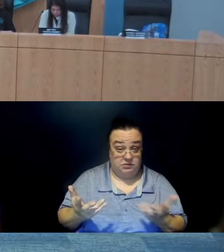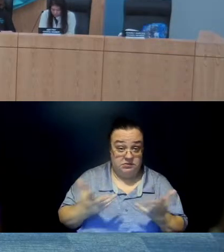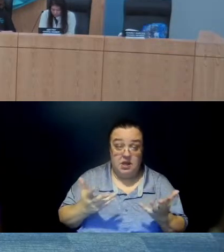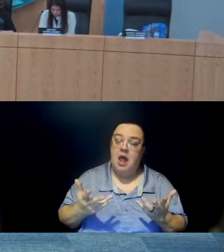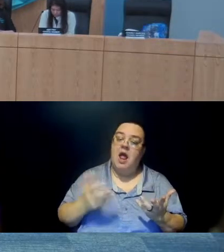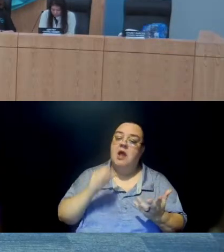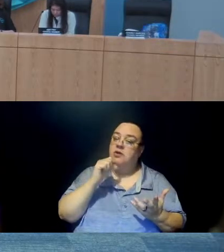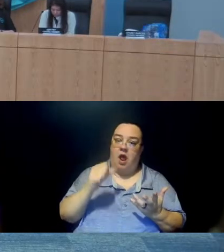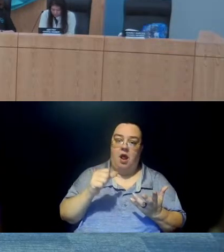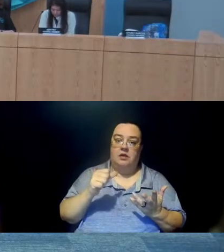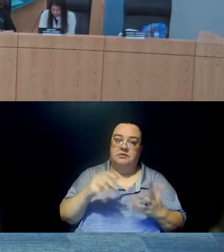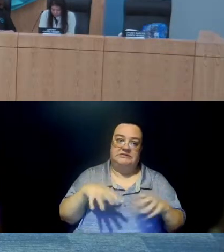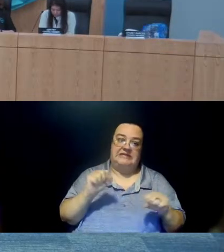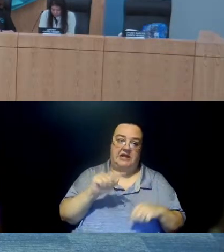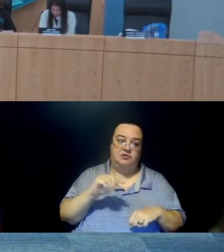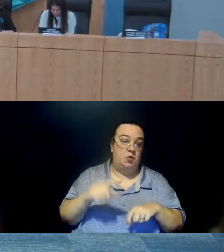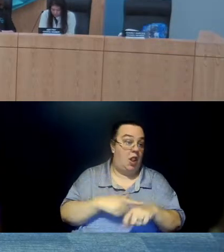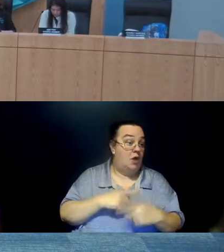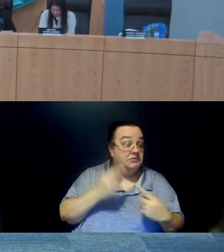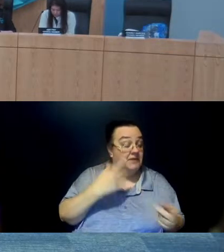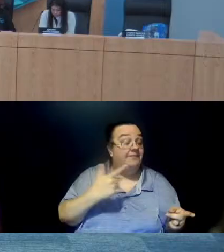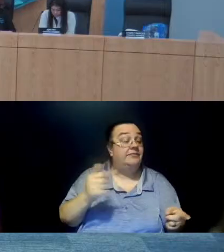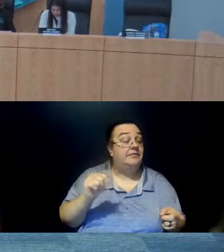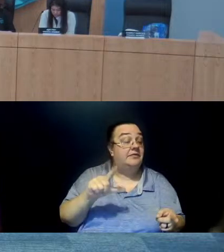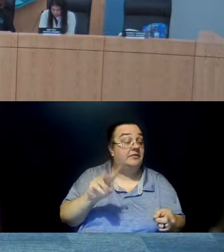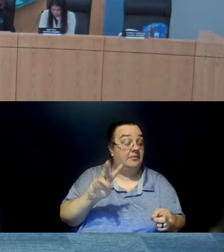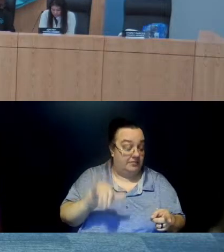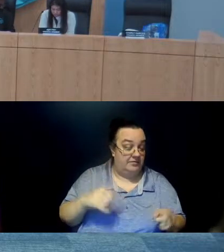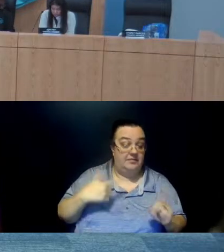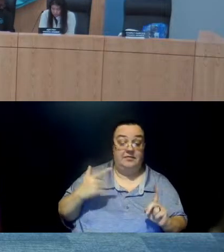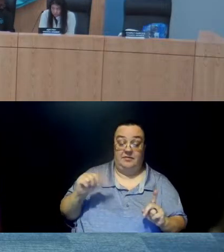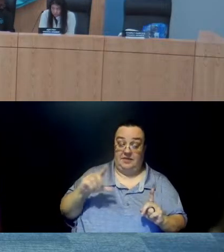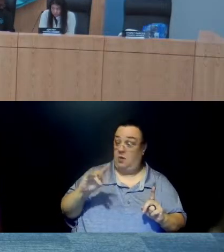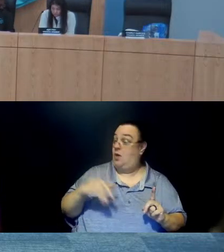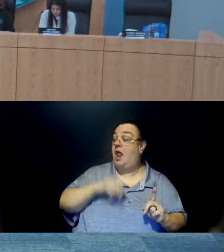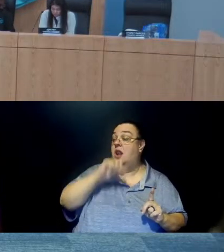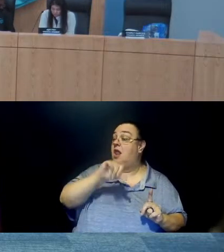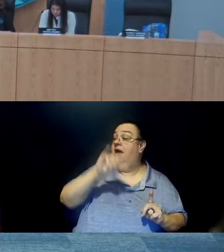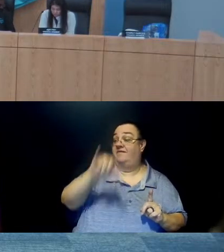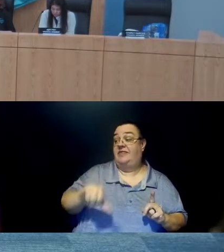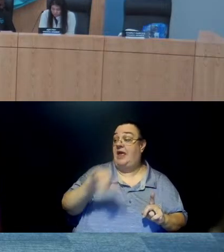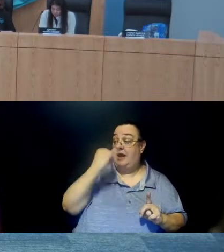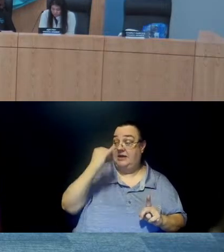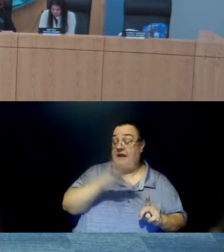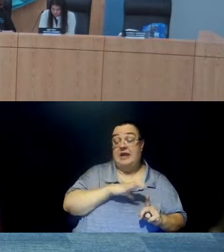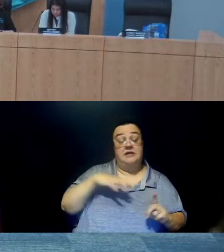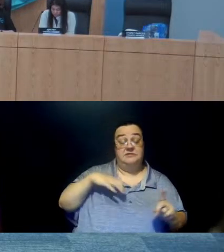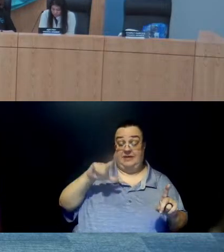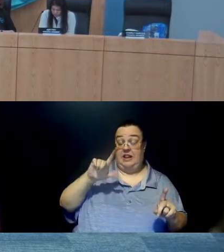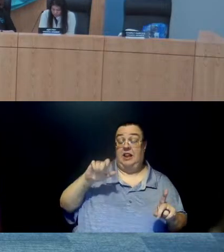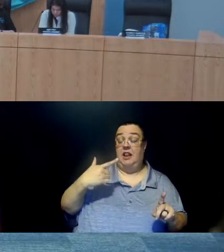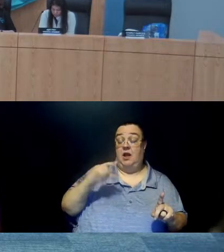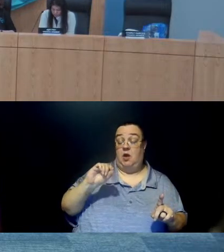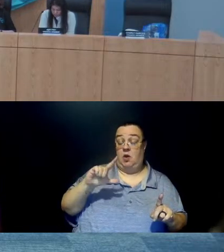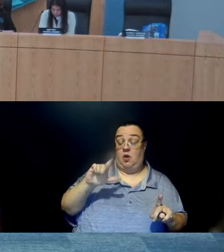too long to tell me. Mr. Galloway. I love that idea, Councilmember LeGloric, and in fact,